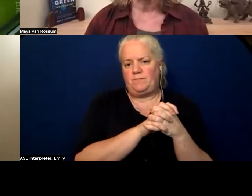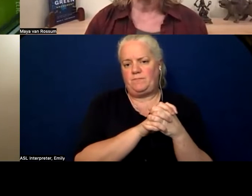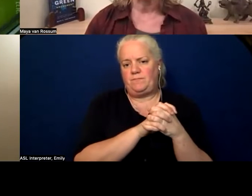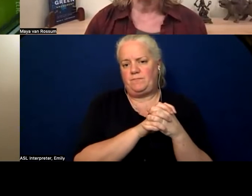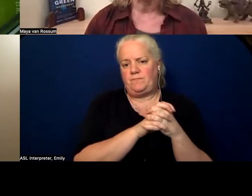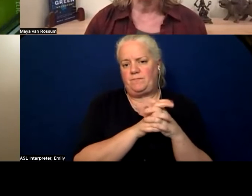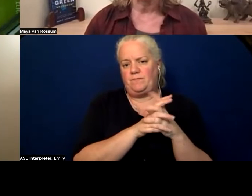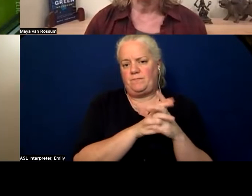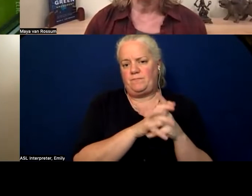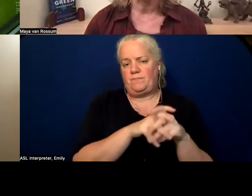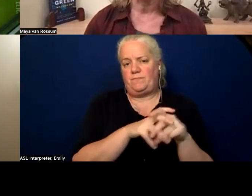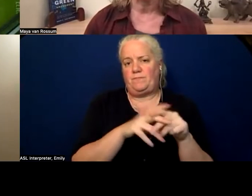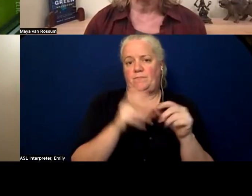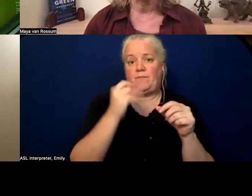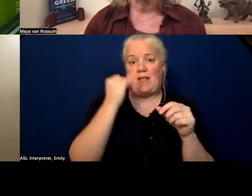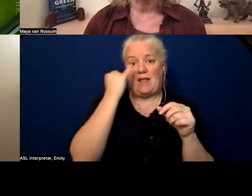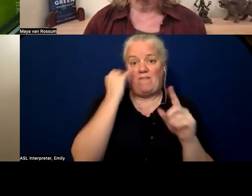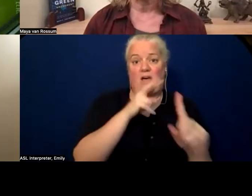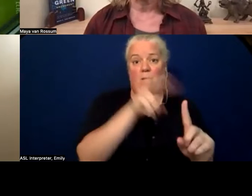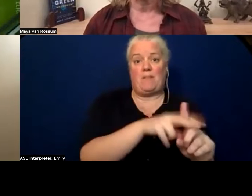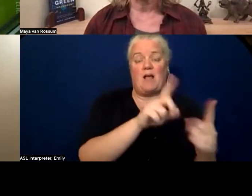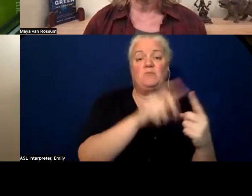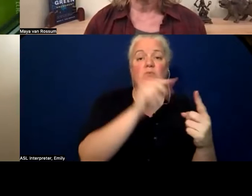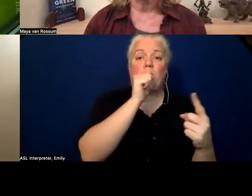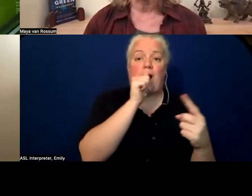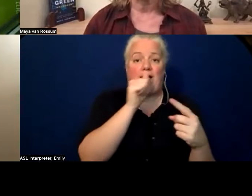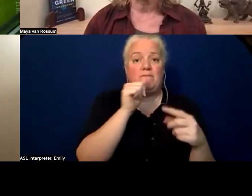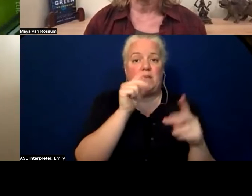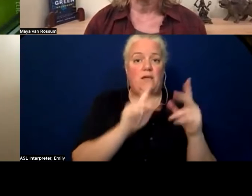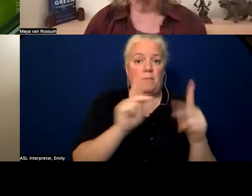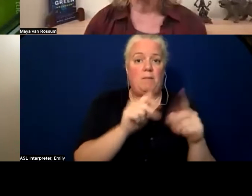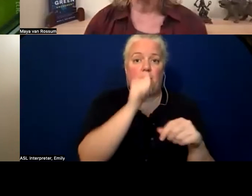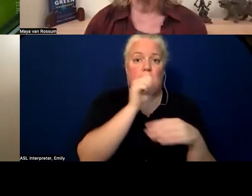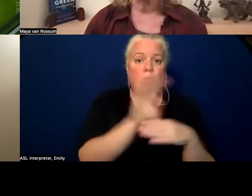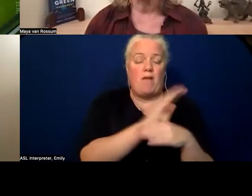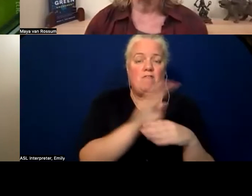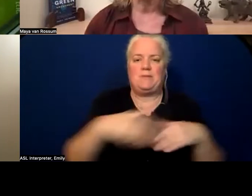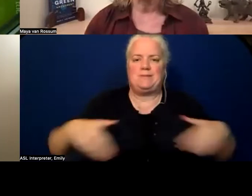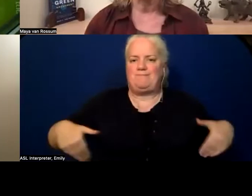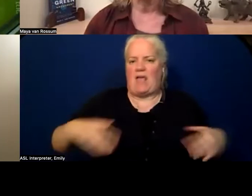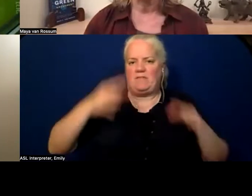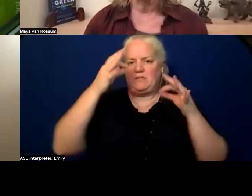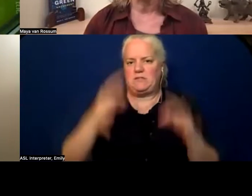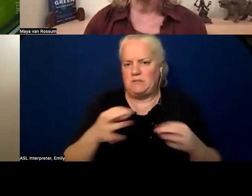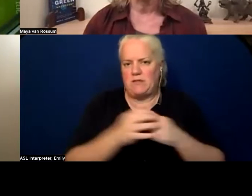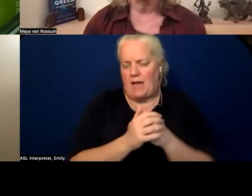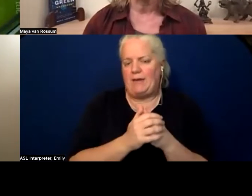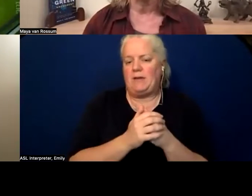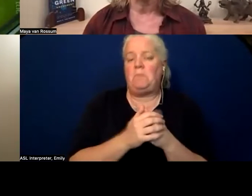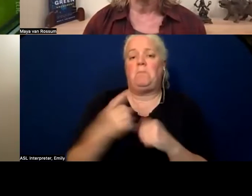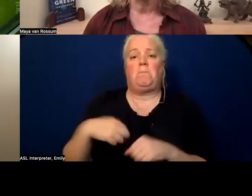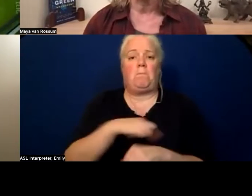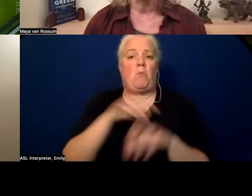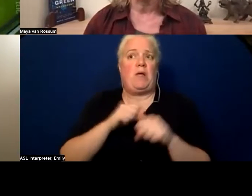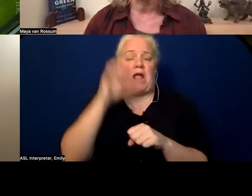private actors has not been decided by any court, but we can assume based on how other fundamental rights have been treated up until